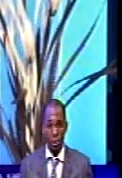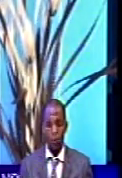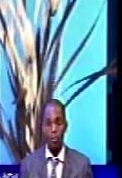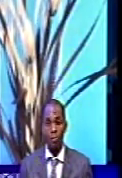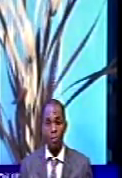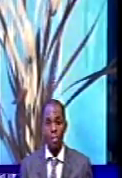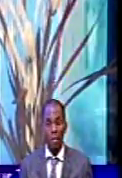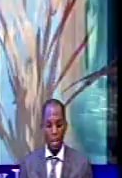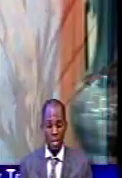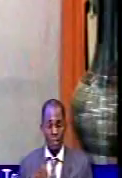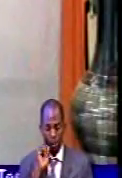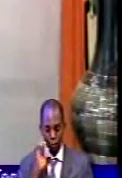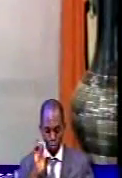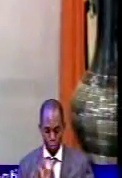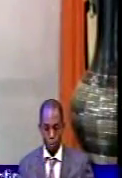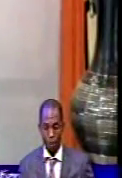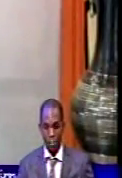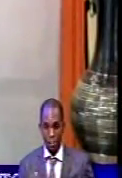Praise the Lord.